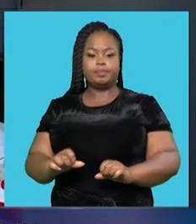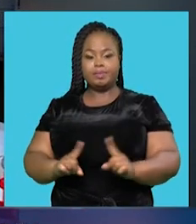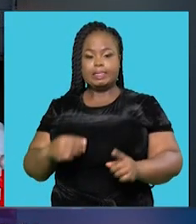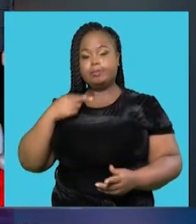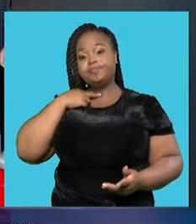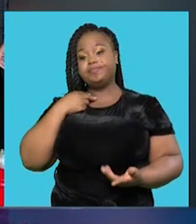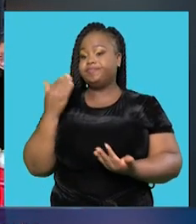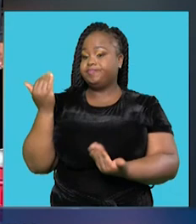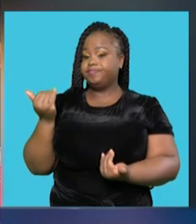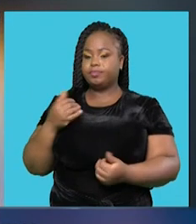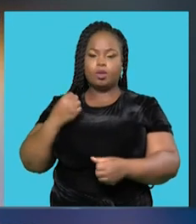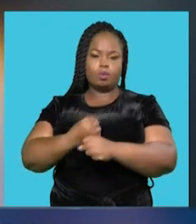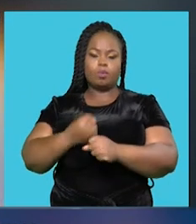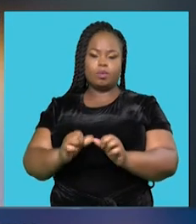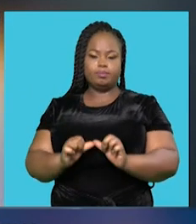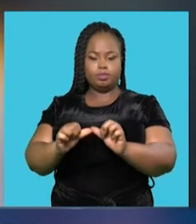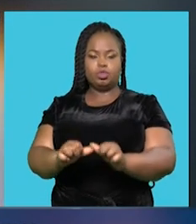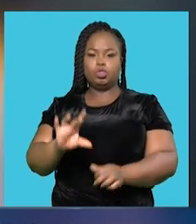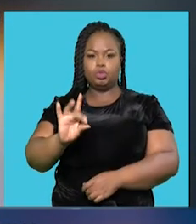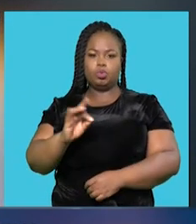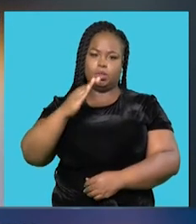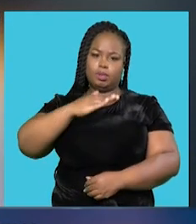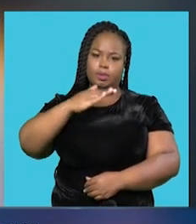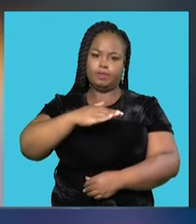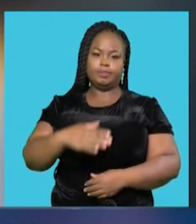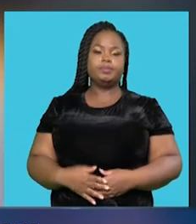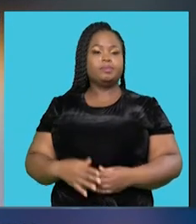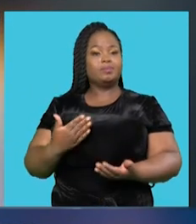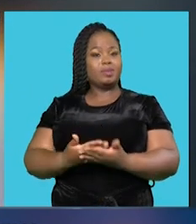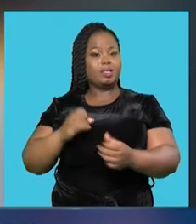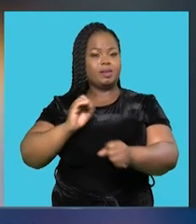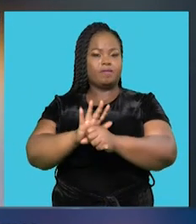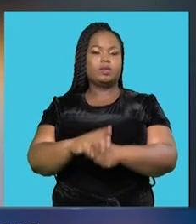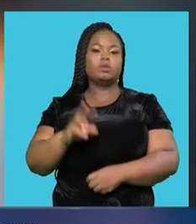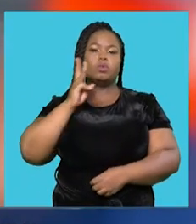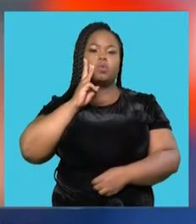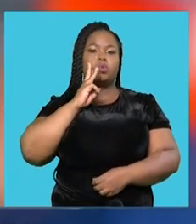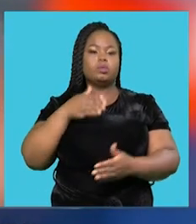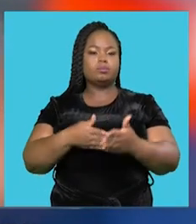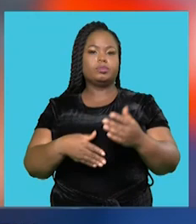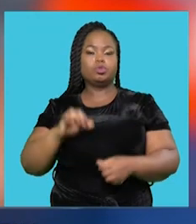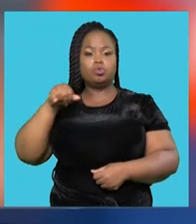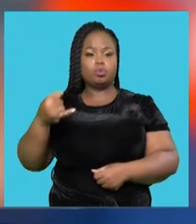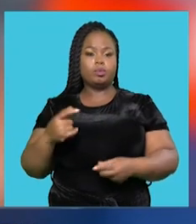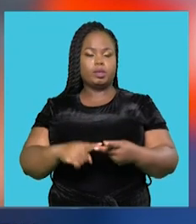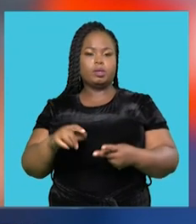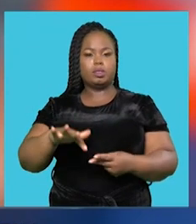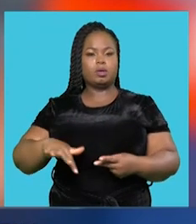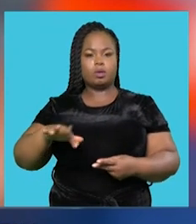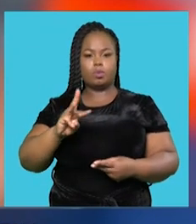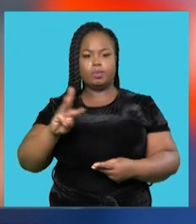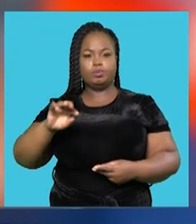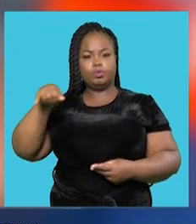unfortunately anticipate this work to go on until Tuesday evening. This may affect the water supply to Joburg and areas west